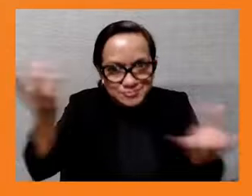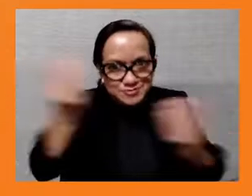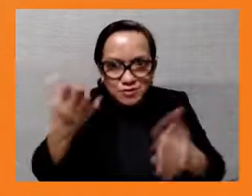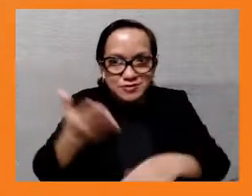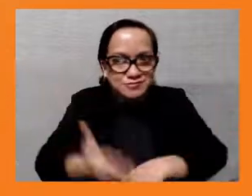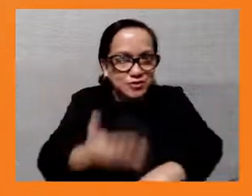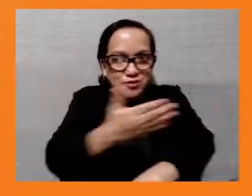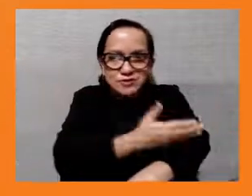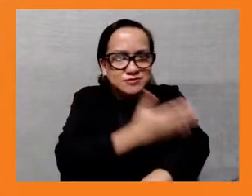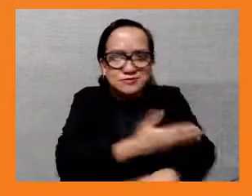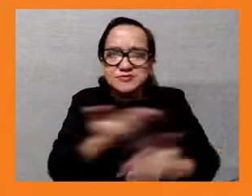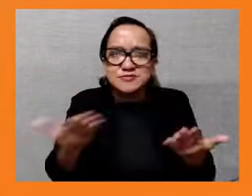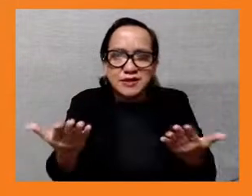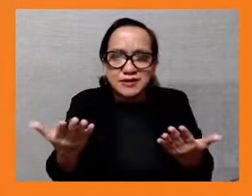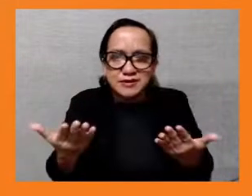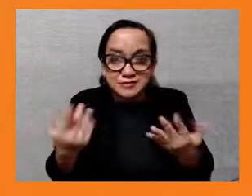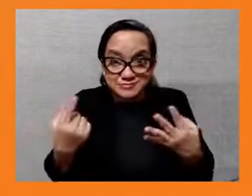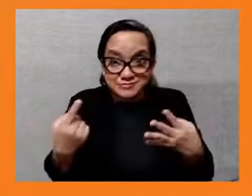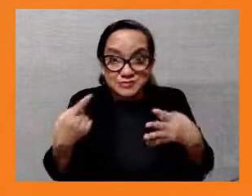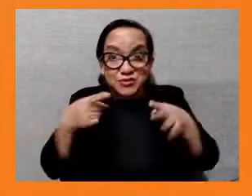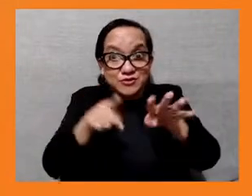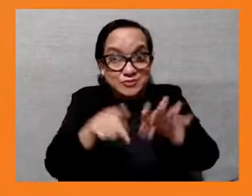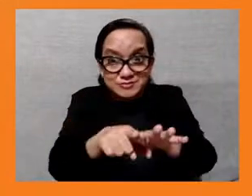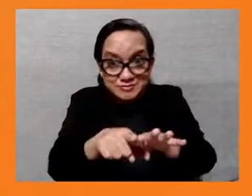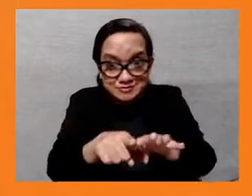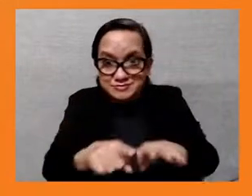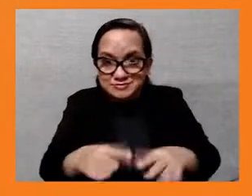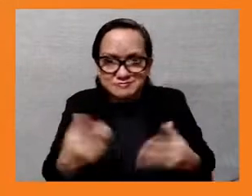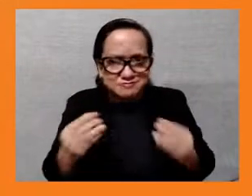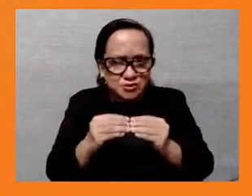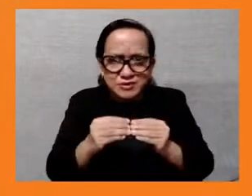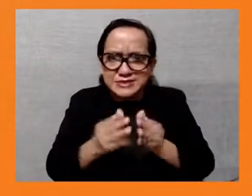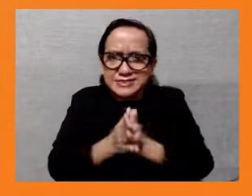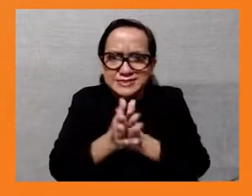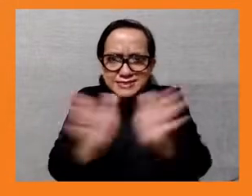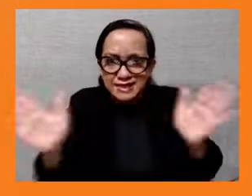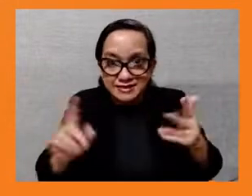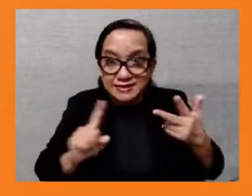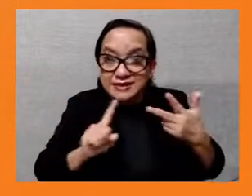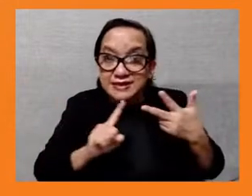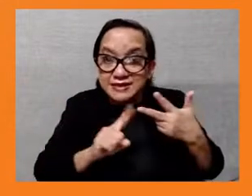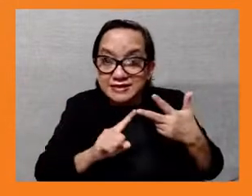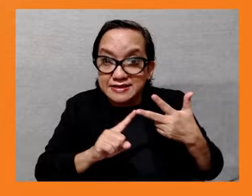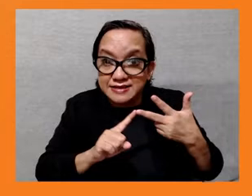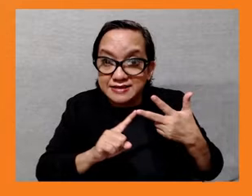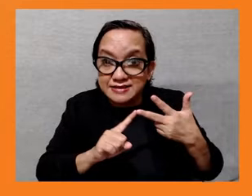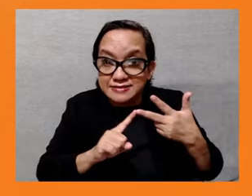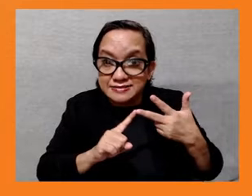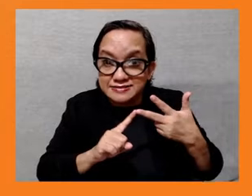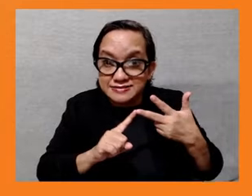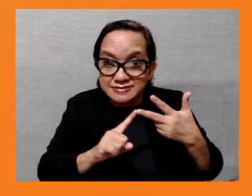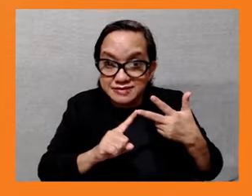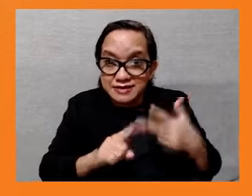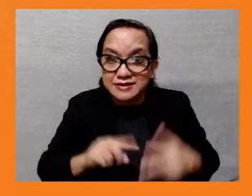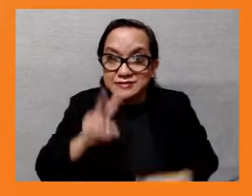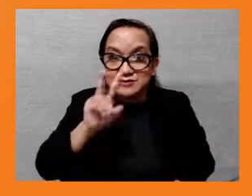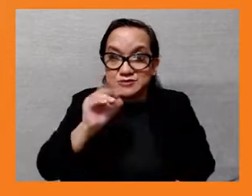and you speak to this as well, is really on the implementation side and cascading the requirements